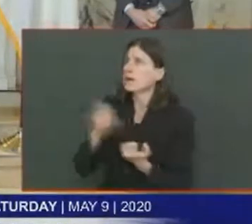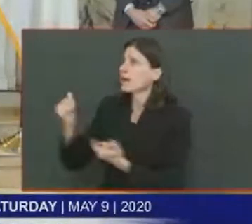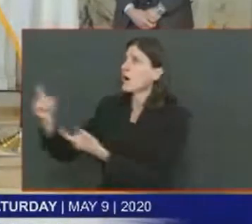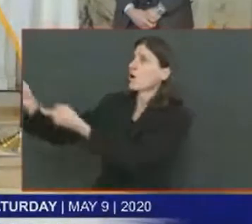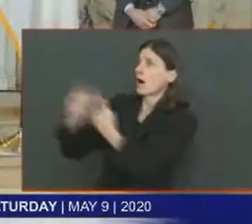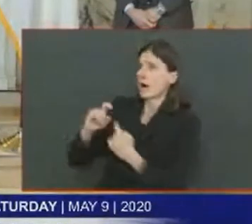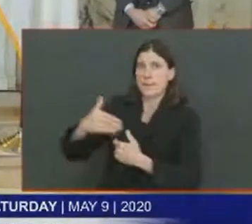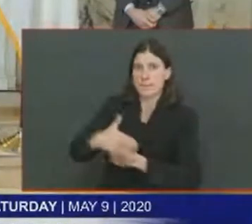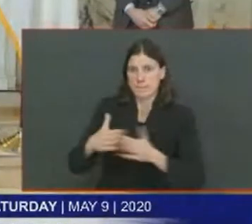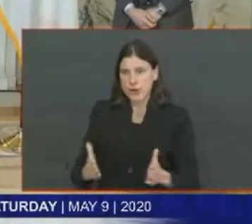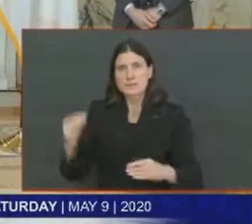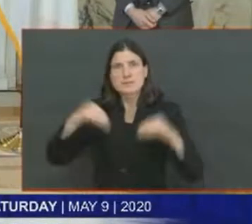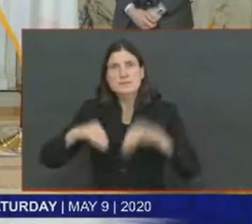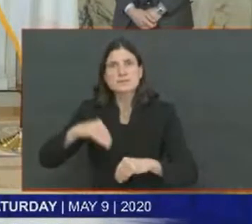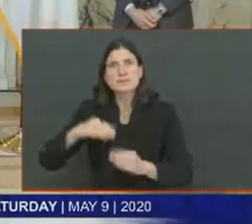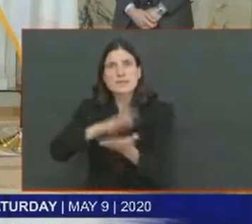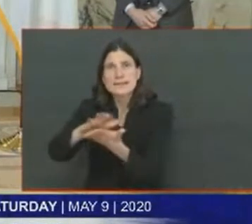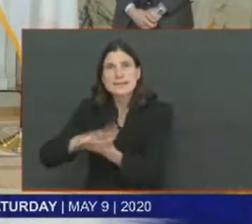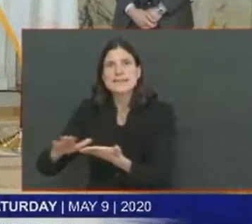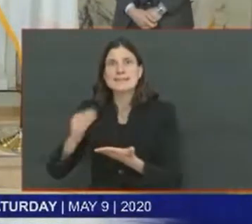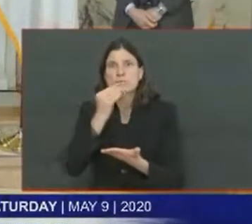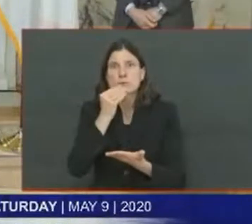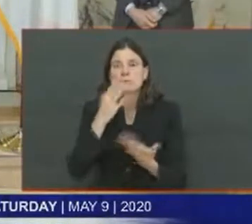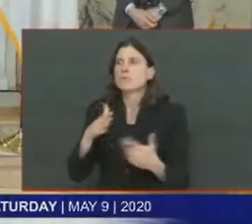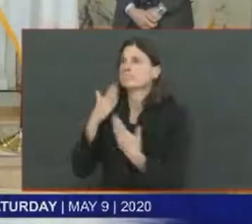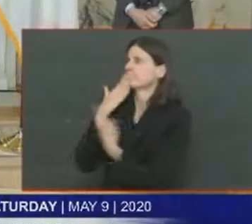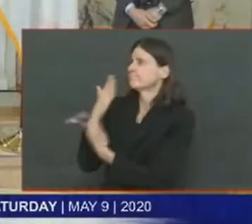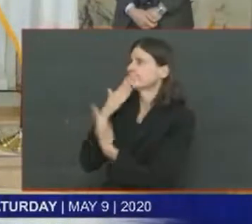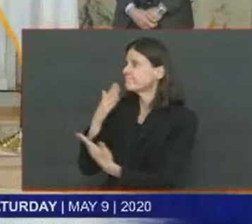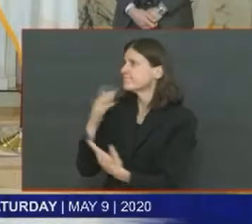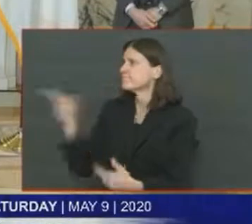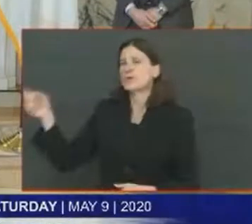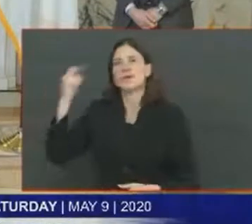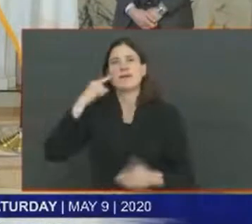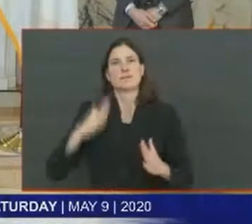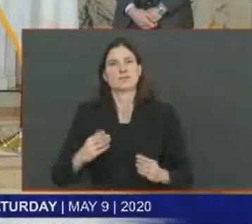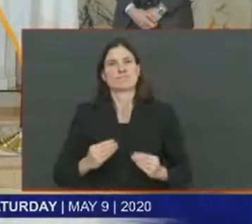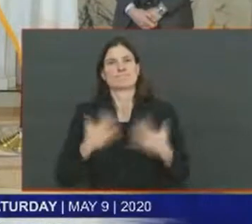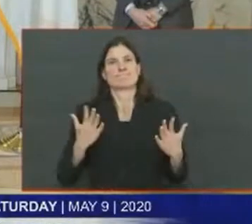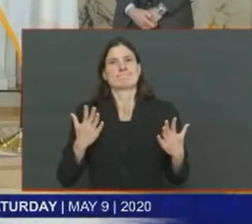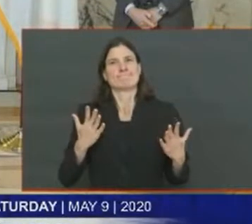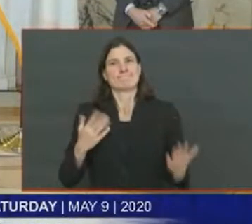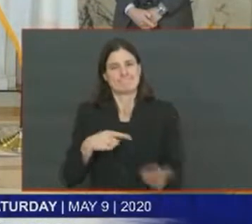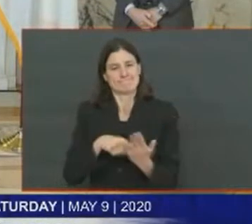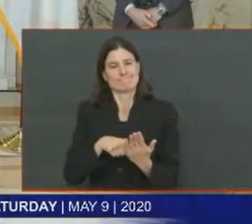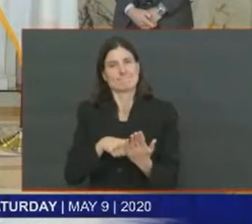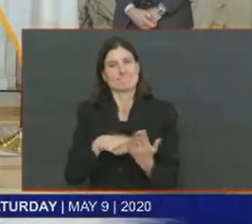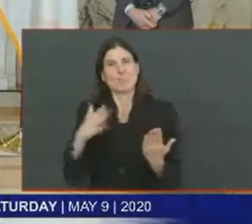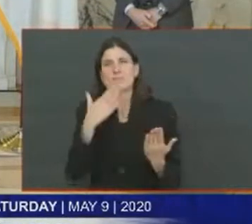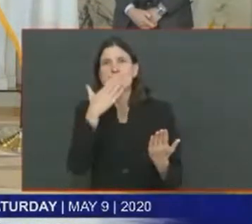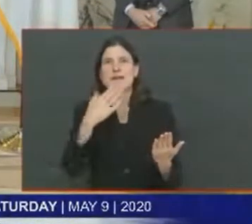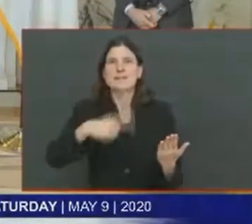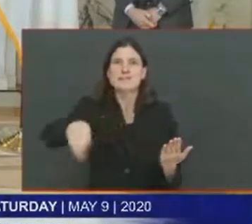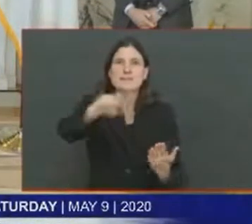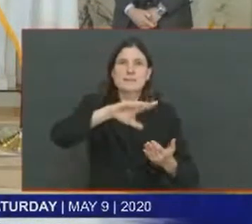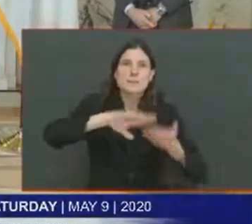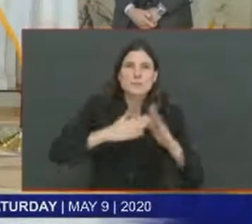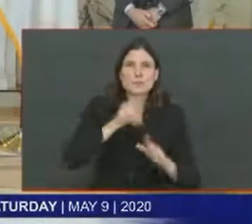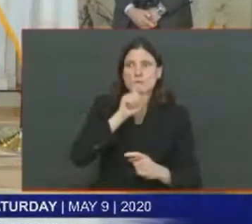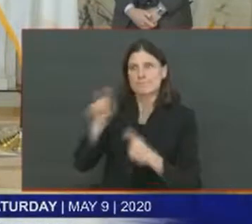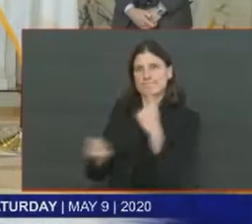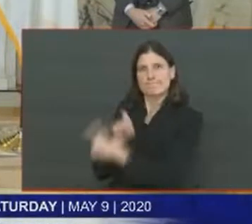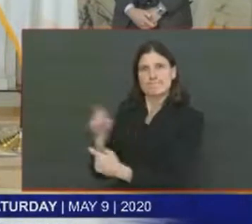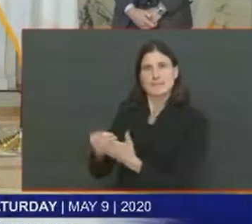given and who are in a position to give, we need your help. So if that's you, if you haven't given and you're in a position